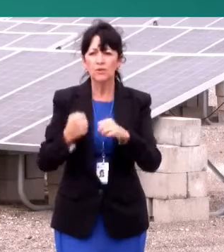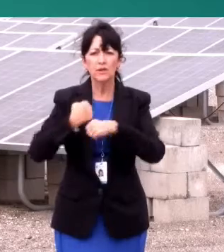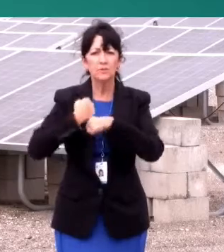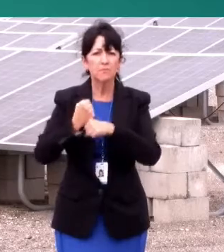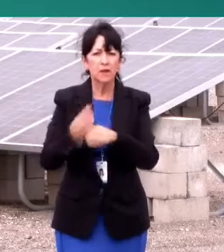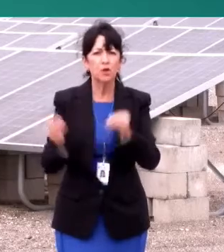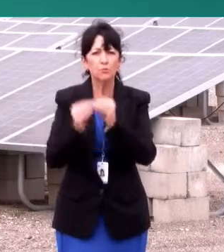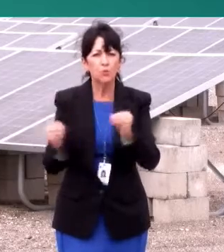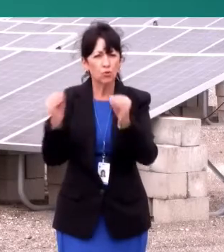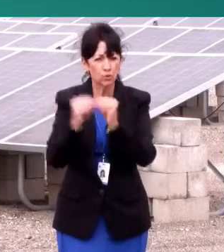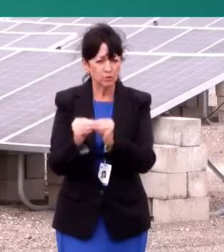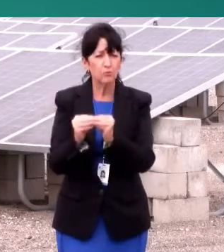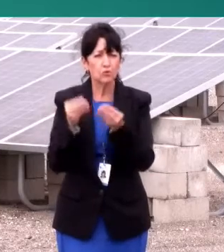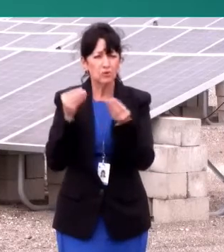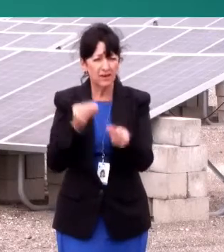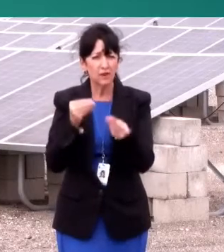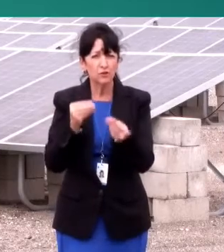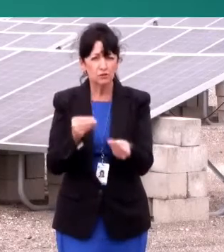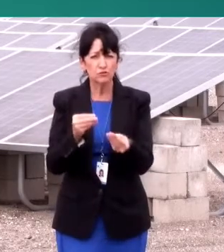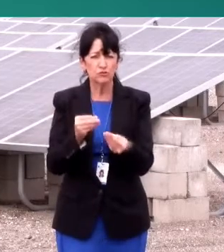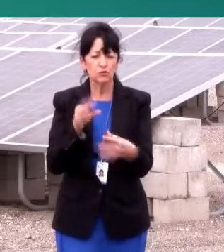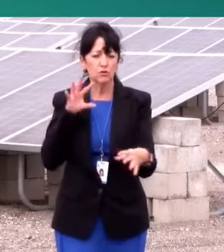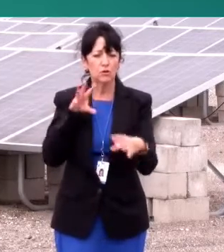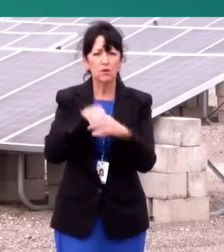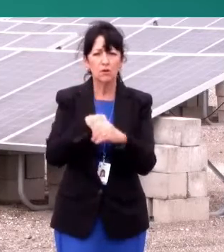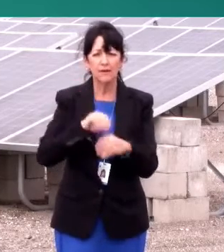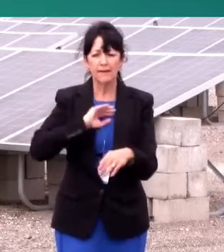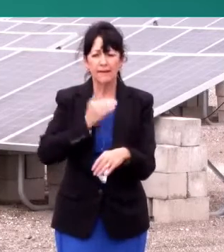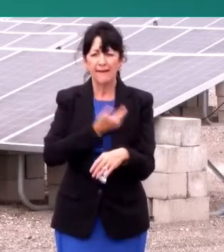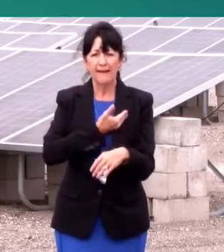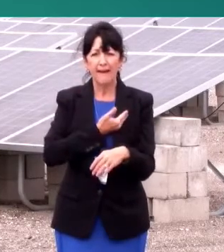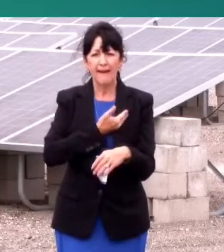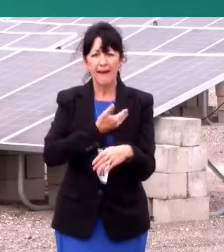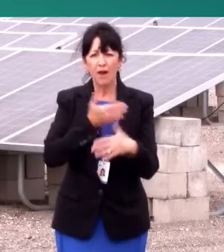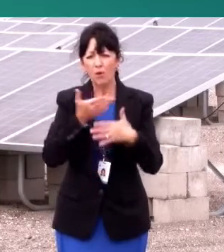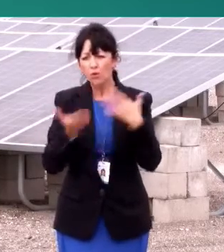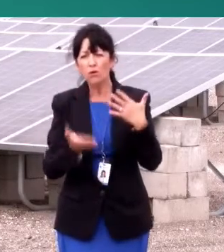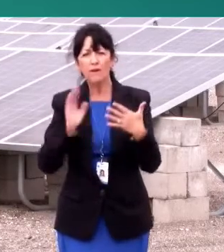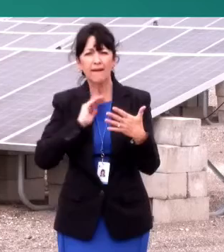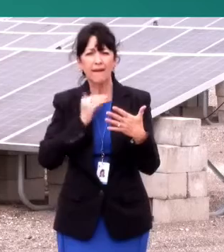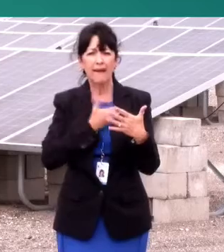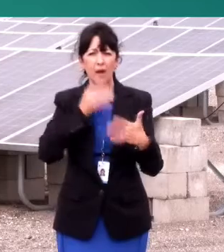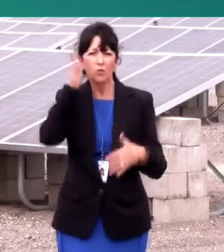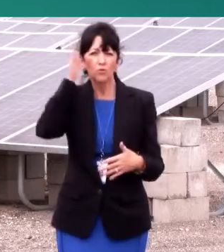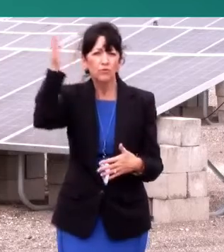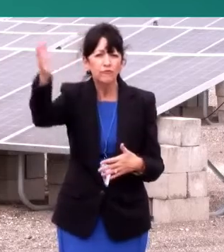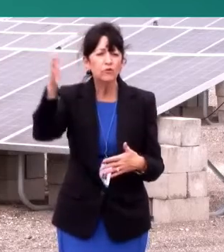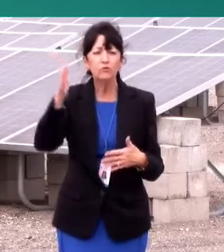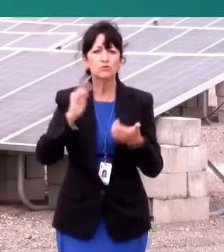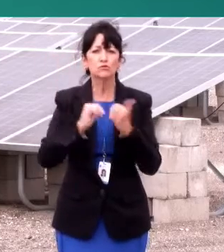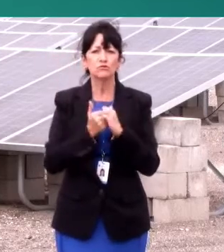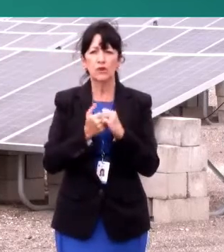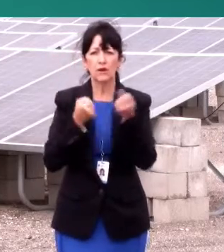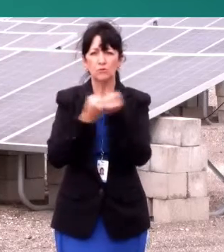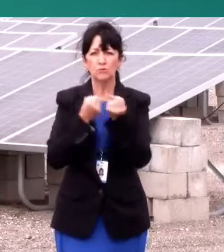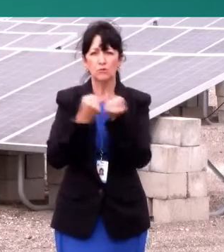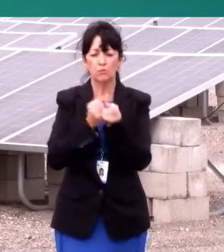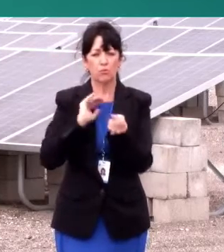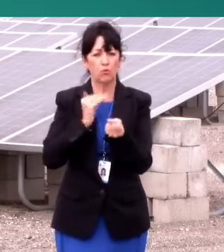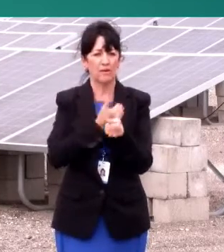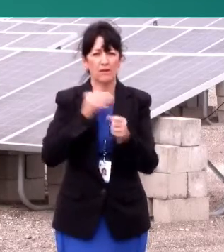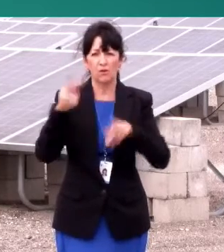that into our portfolio and do it in a way that makes sense for our consumers, but also moves the ball forward